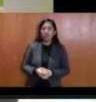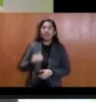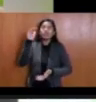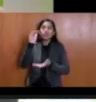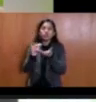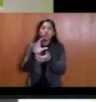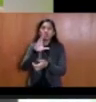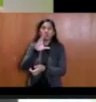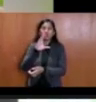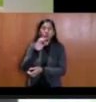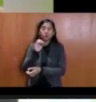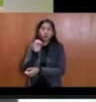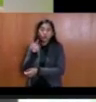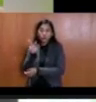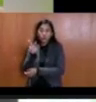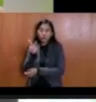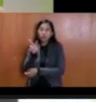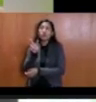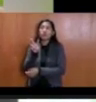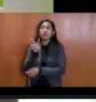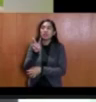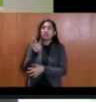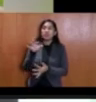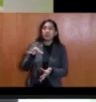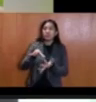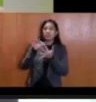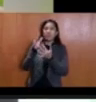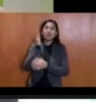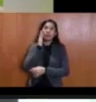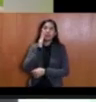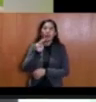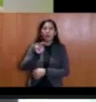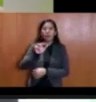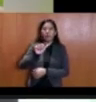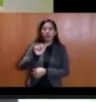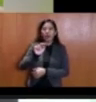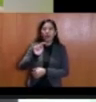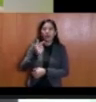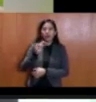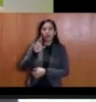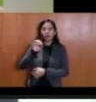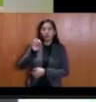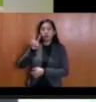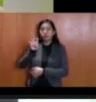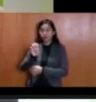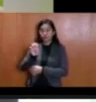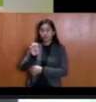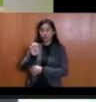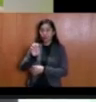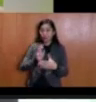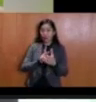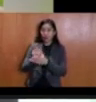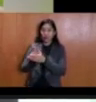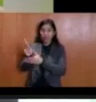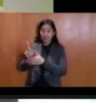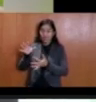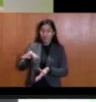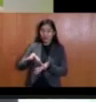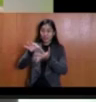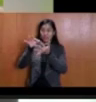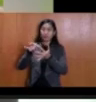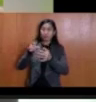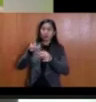we can get mangrove as a best carbon sequestration, especially those beach